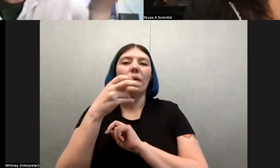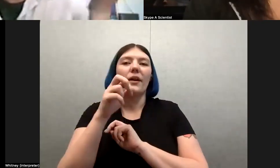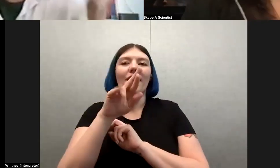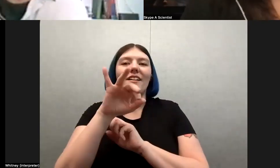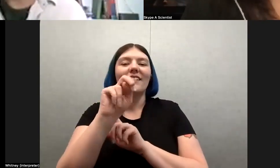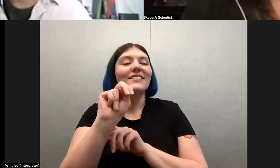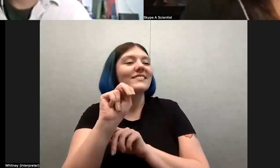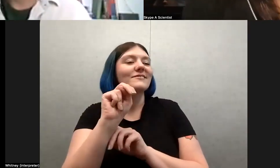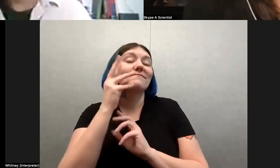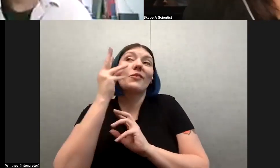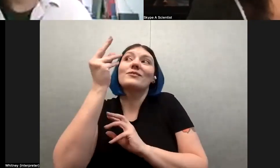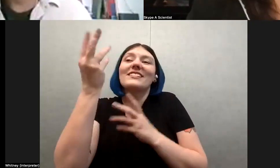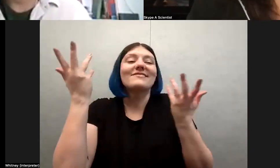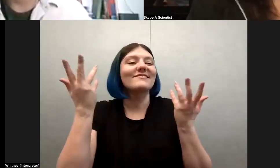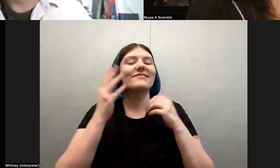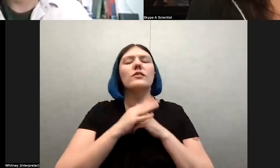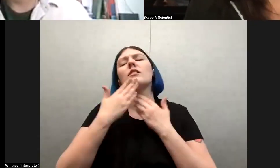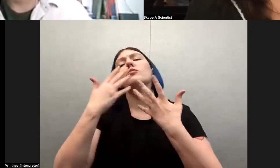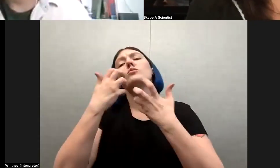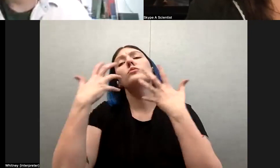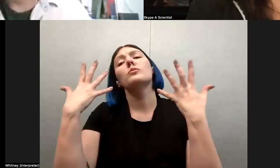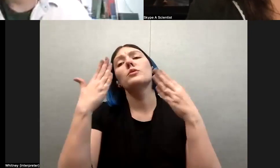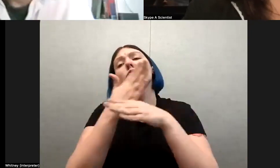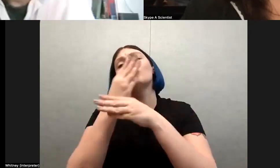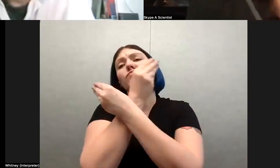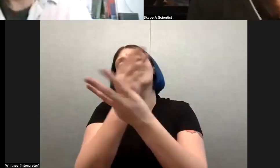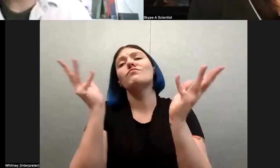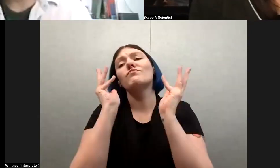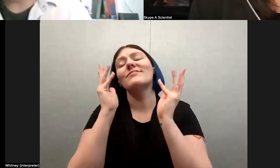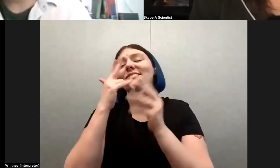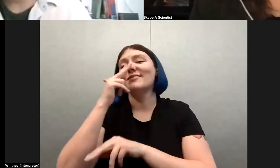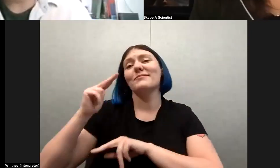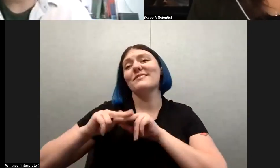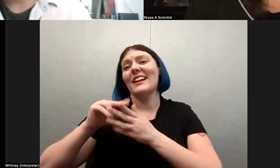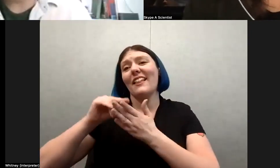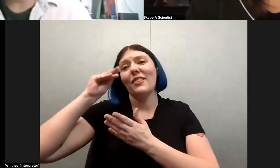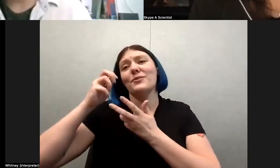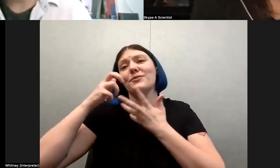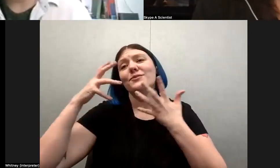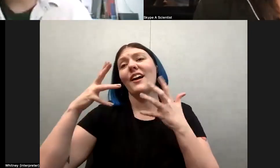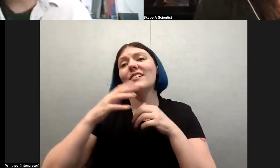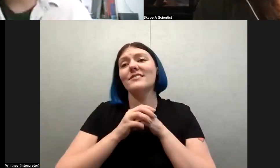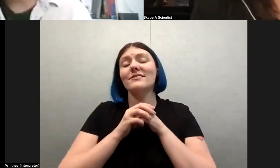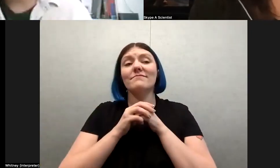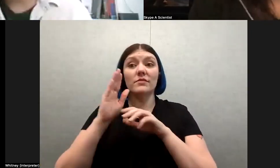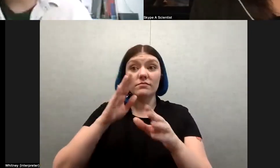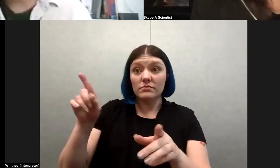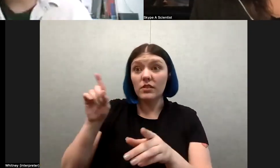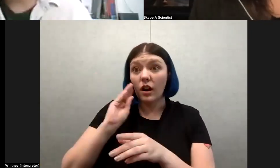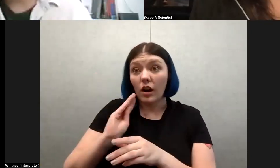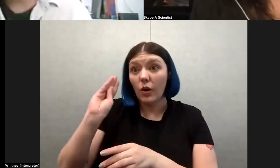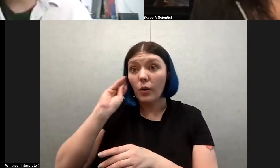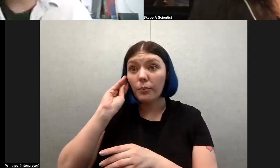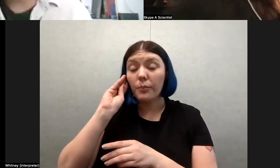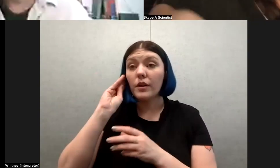outside. Awesome. Thank you so much for sharing your knowledge with us. This was super, super fun. I learned a lot too. Everybody at home, there were a lot